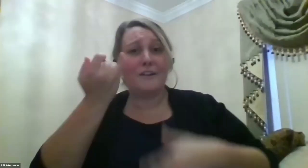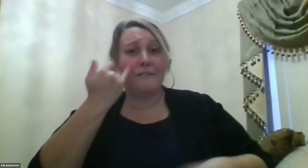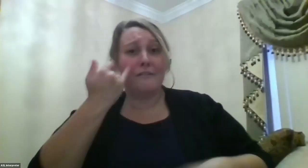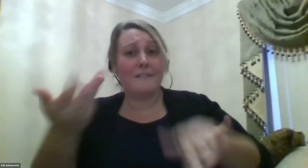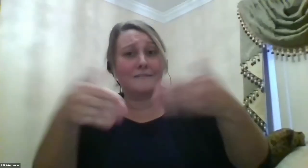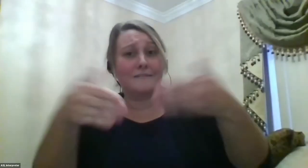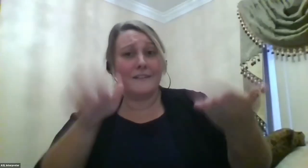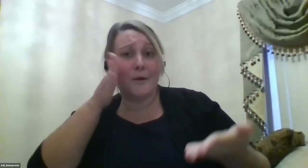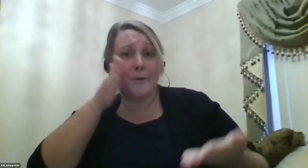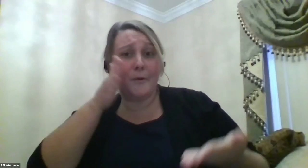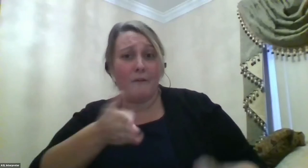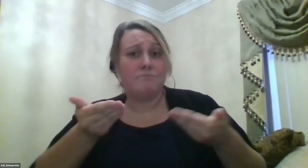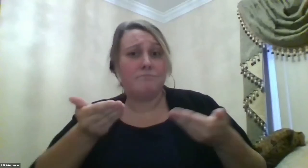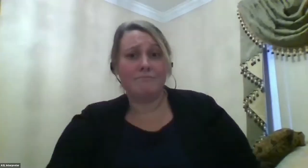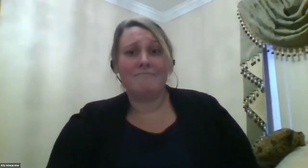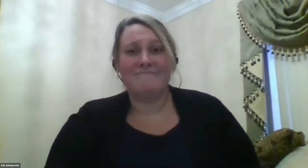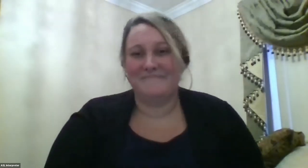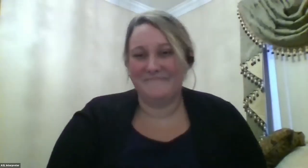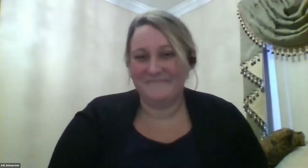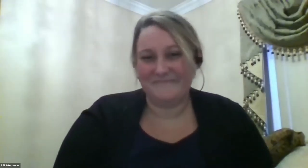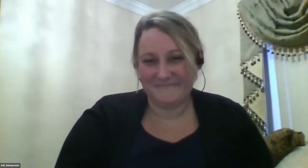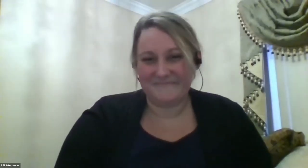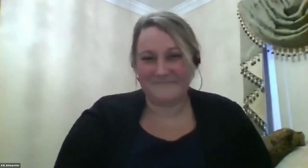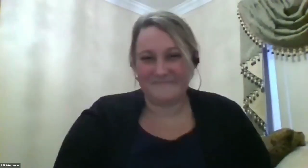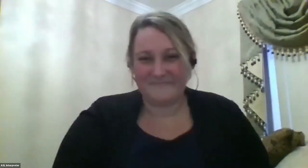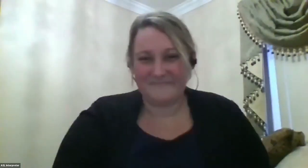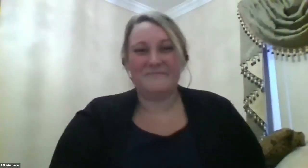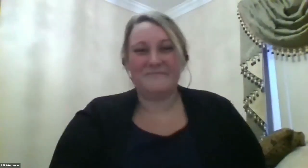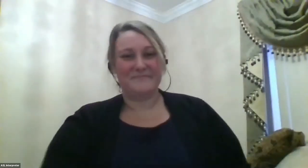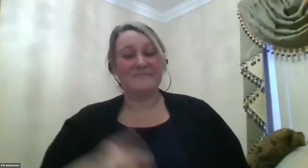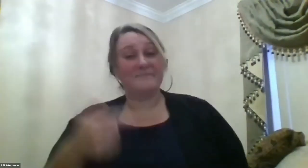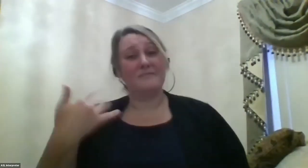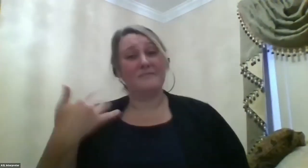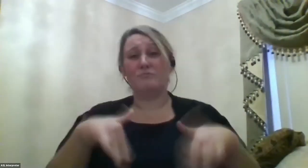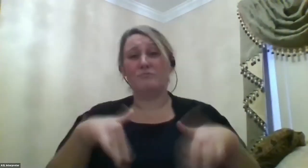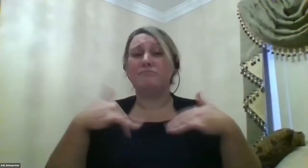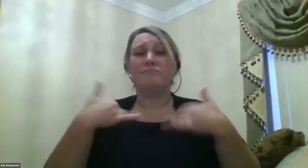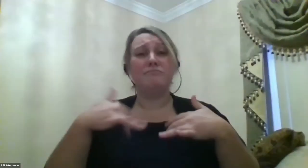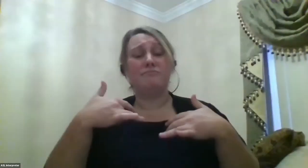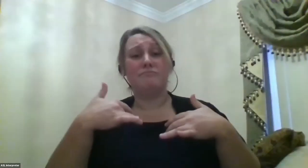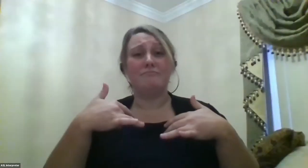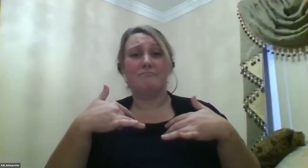no, no. Want you to grind me, baby. Grind me until I cry.